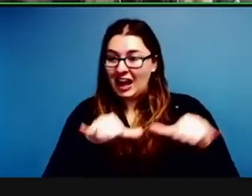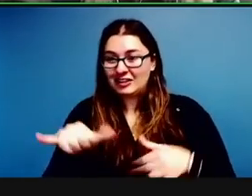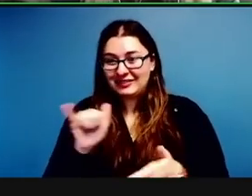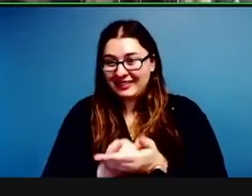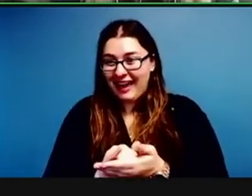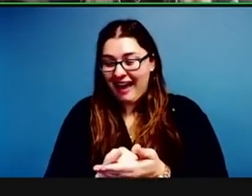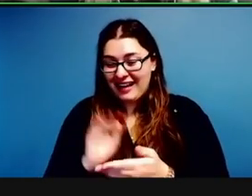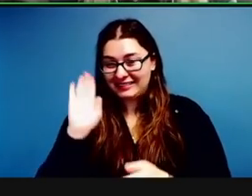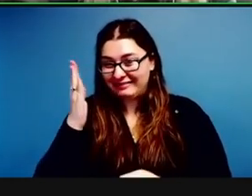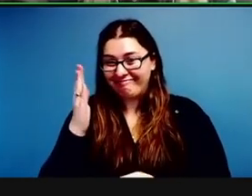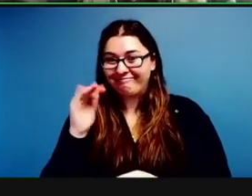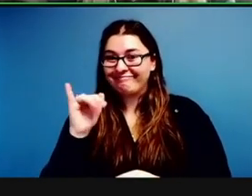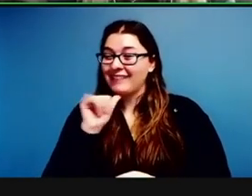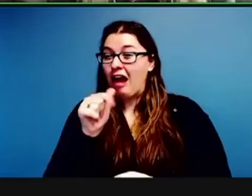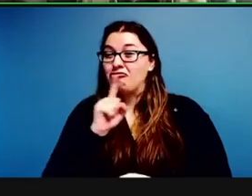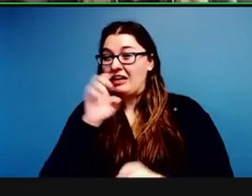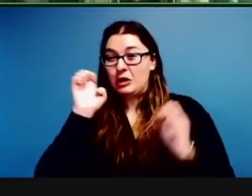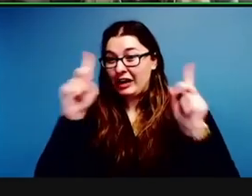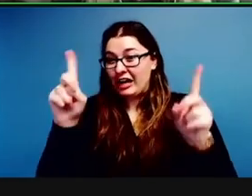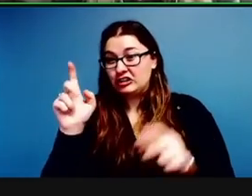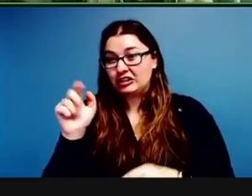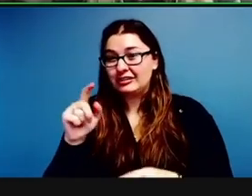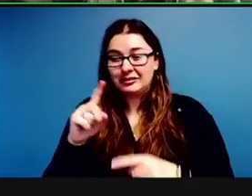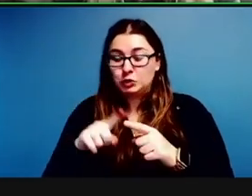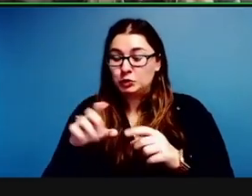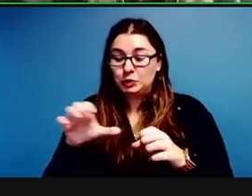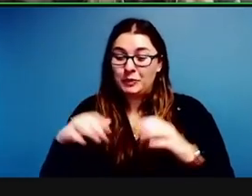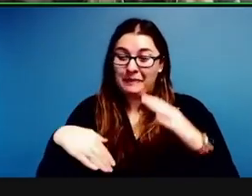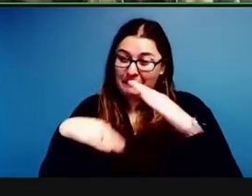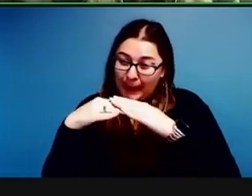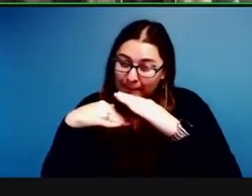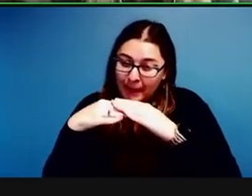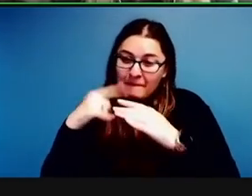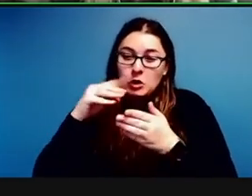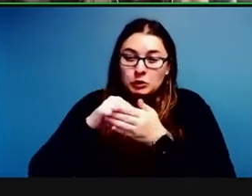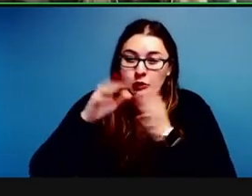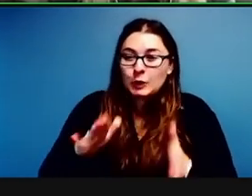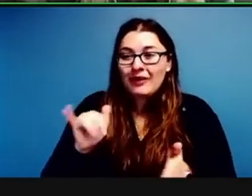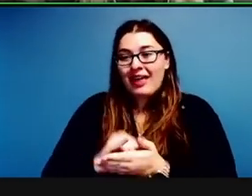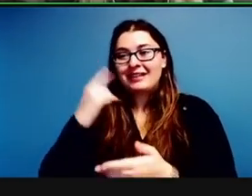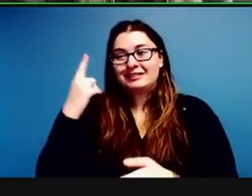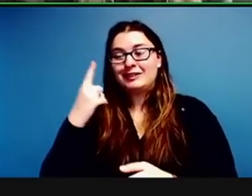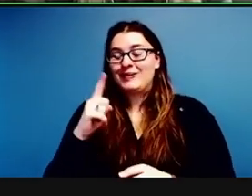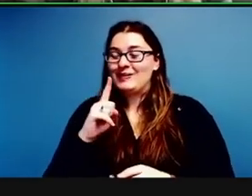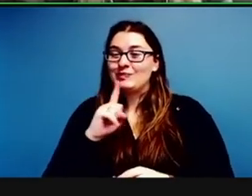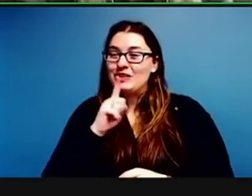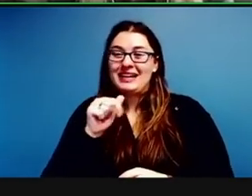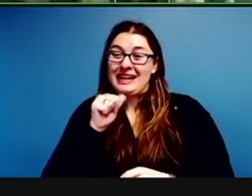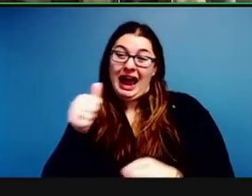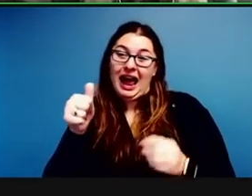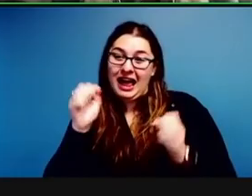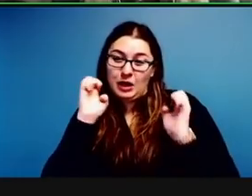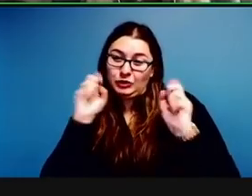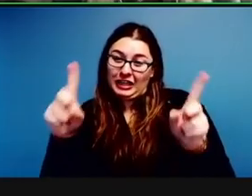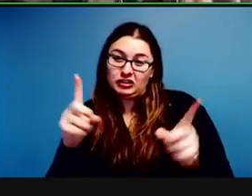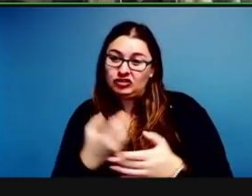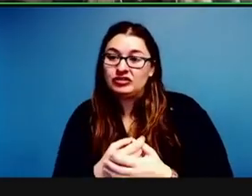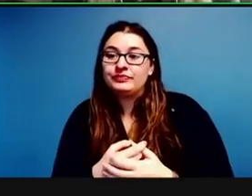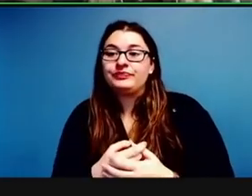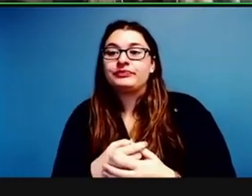education at all. So to do the bare minimum for a student was then to be considered hardly an education at all. So